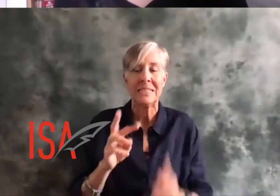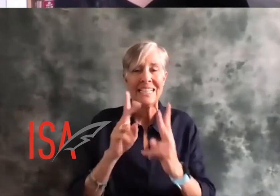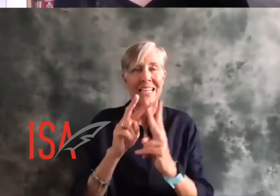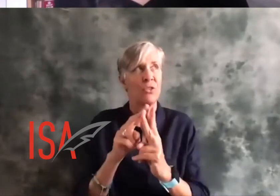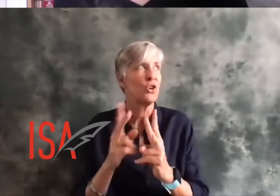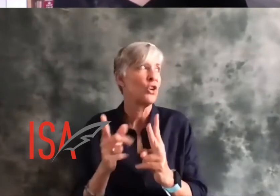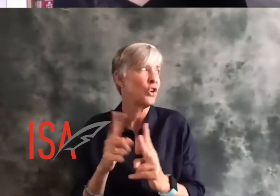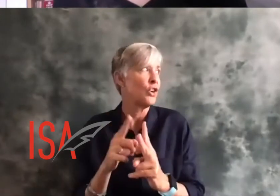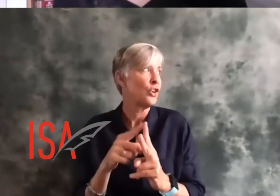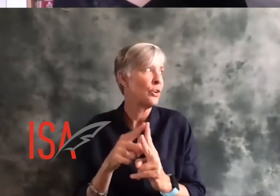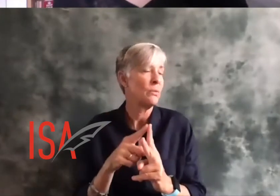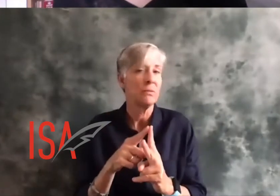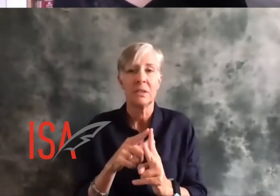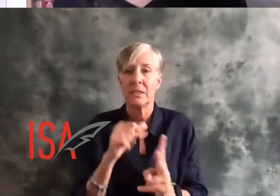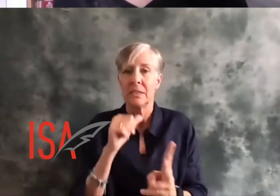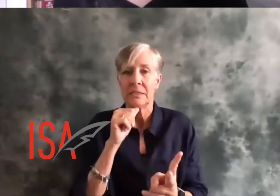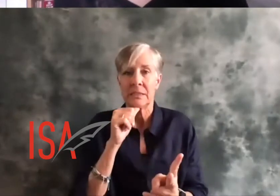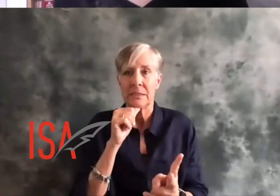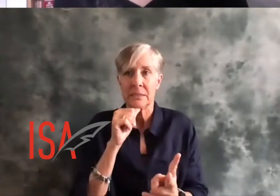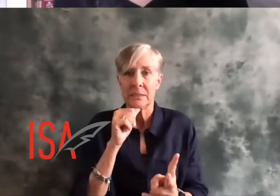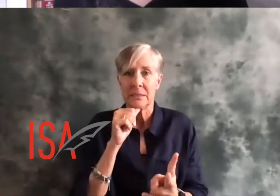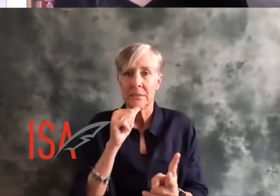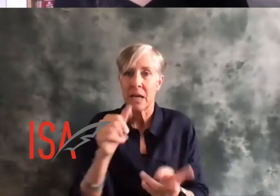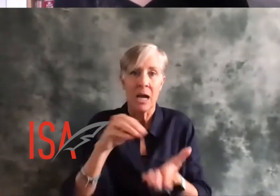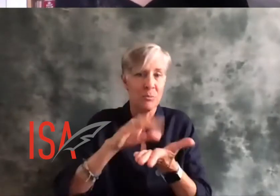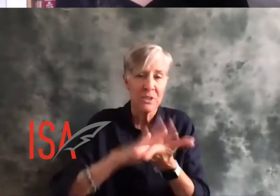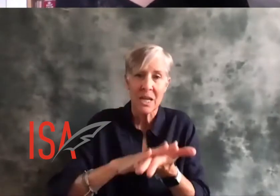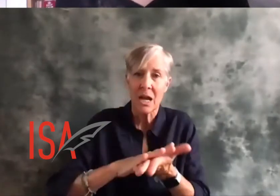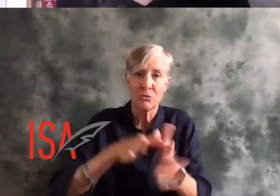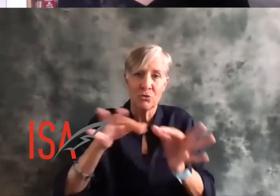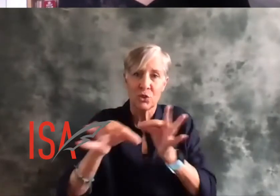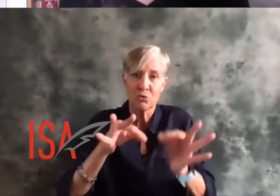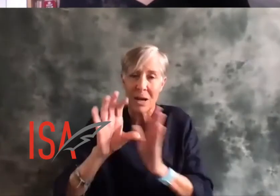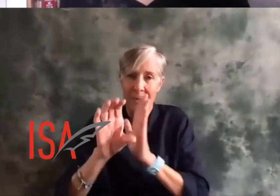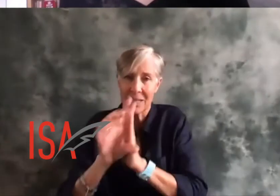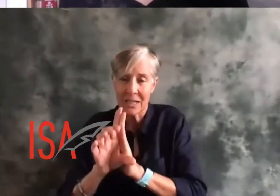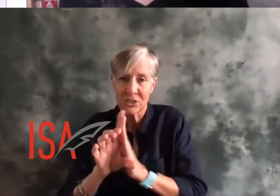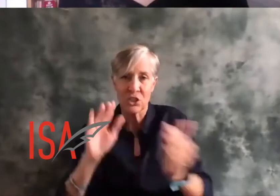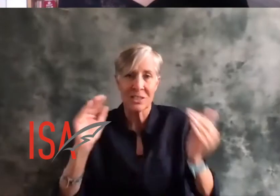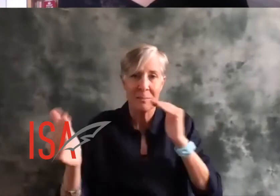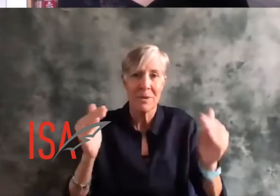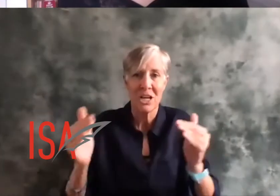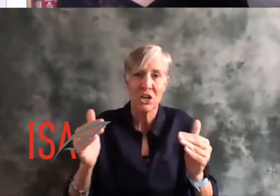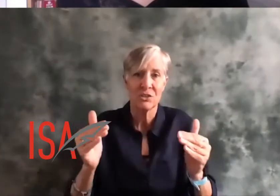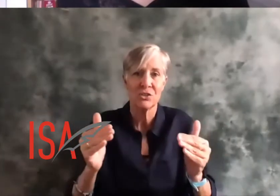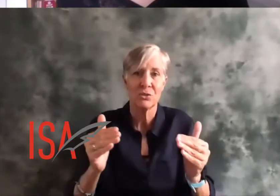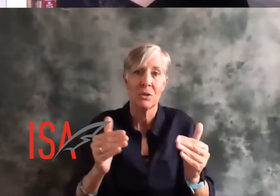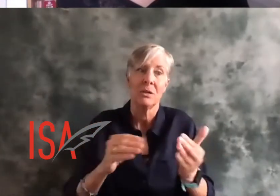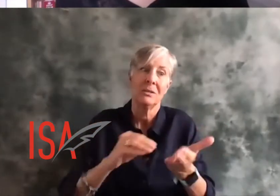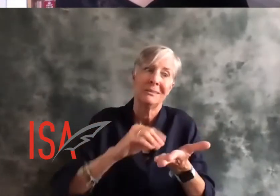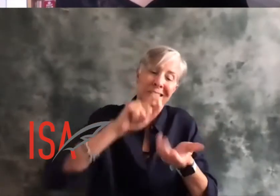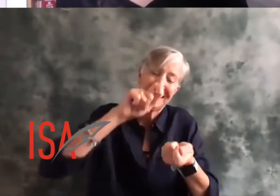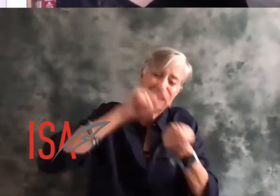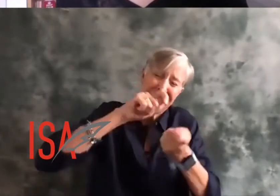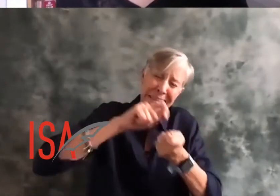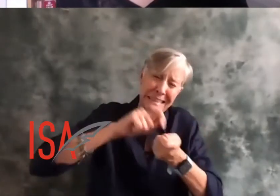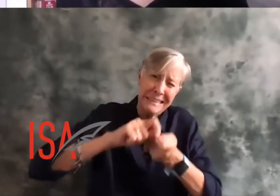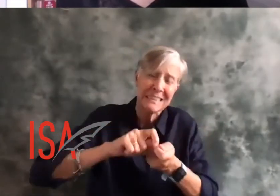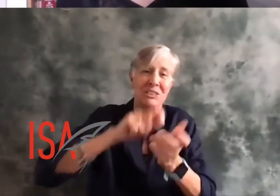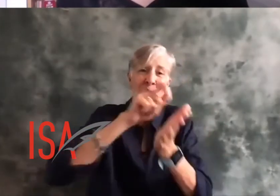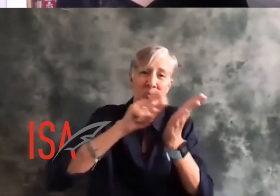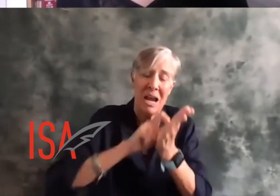either not putting down a description of a character versus being very heavy-handed in